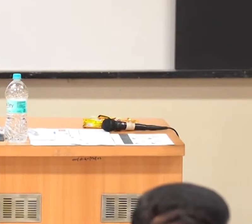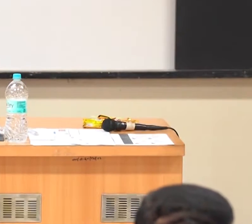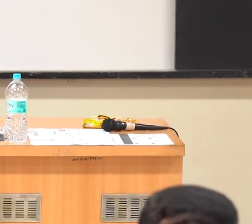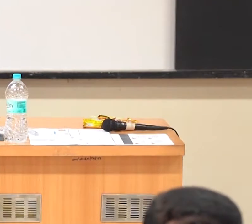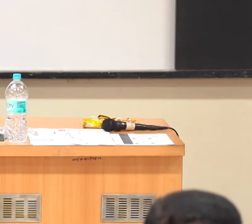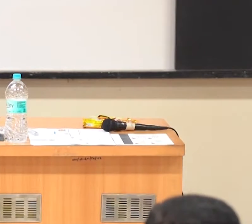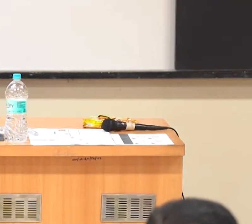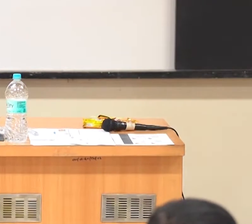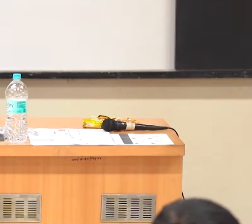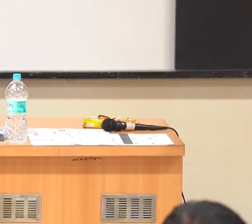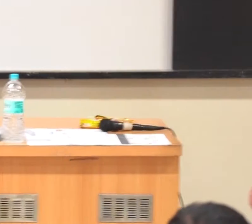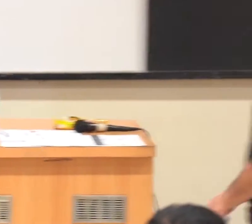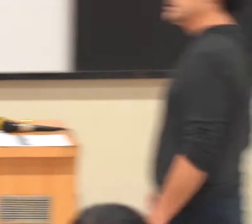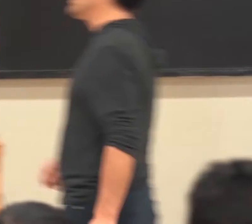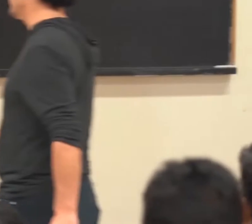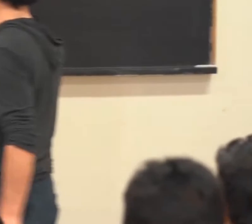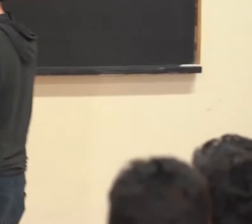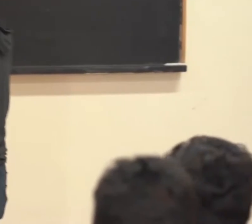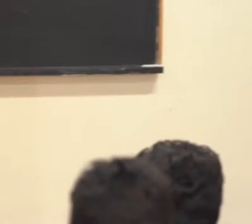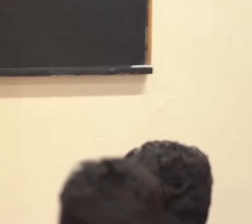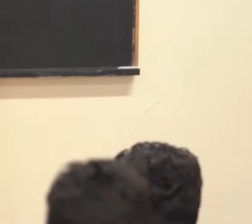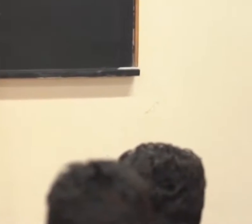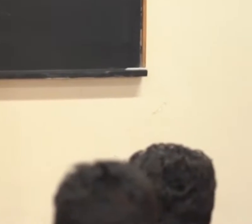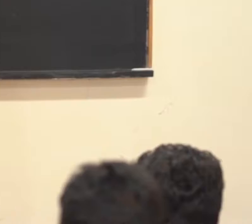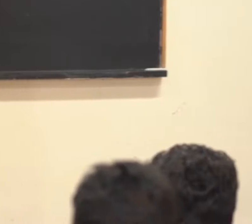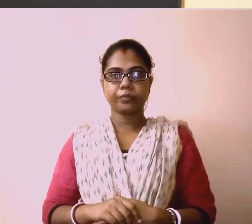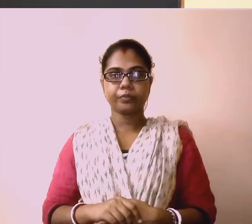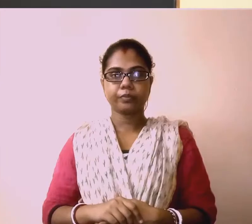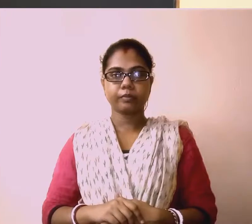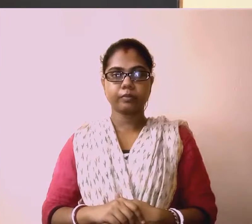you because I want you to think about these as four pillars.